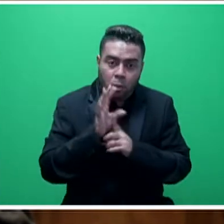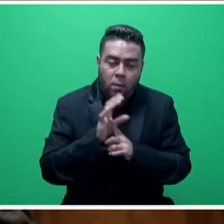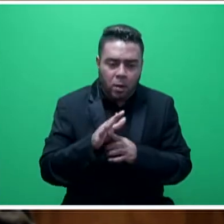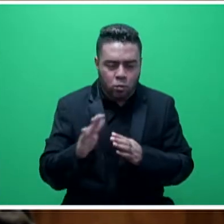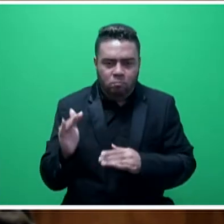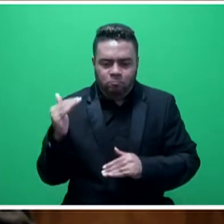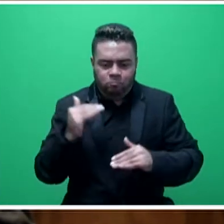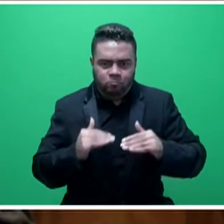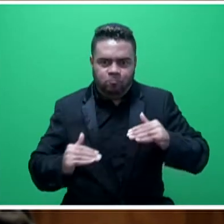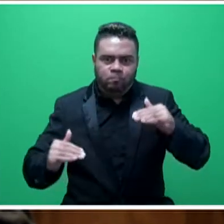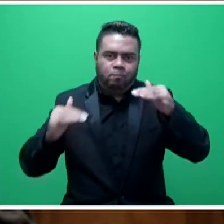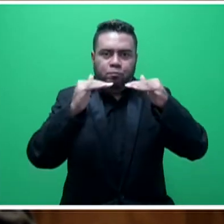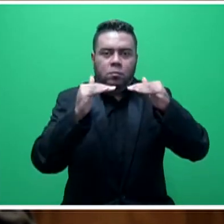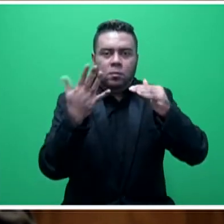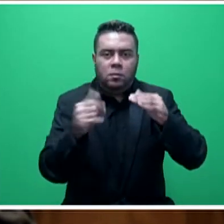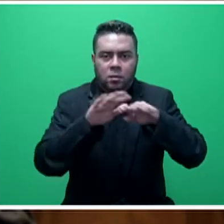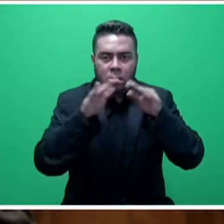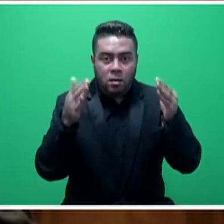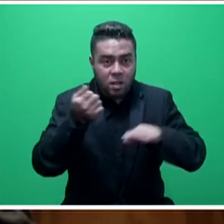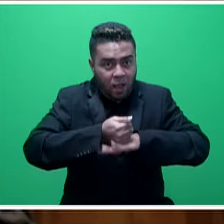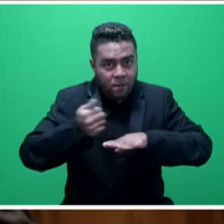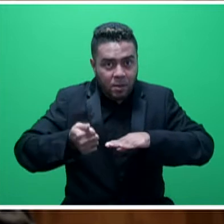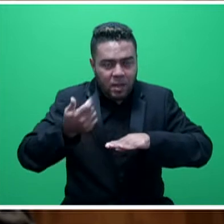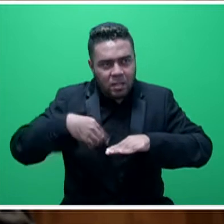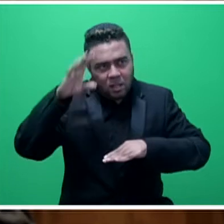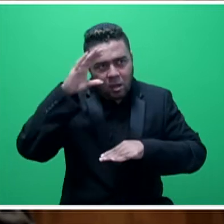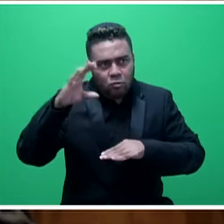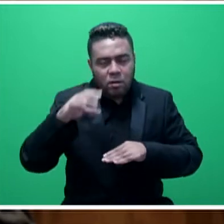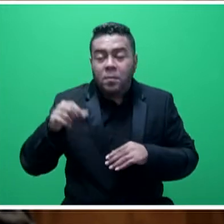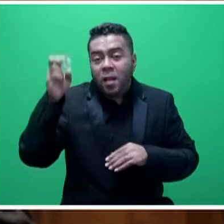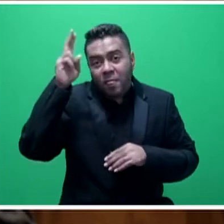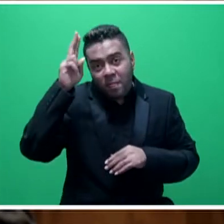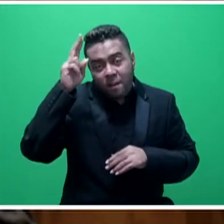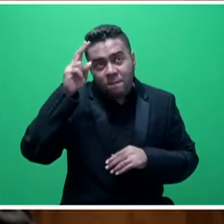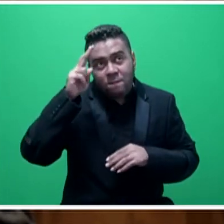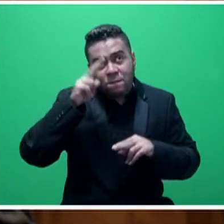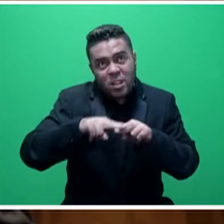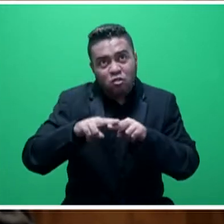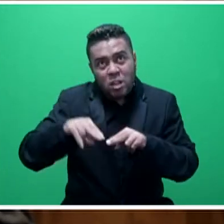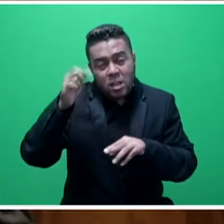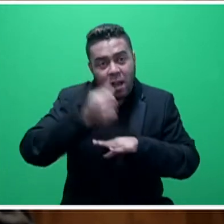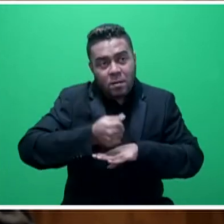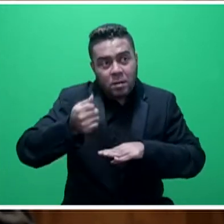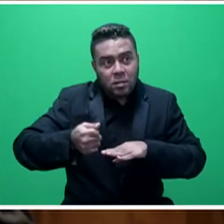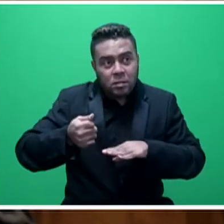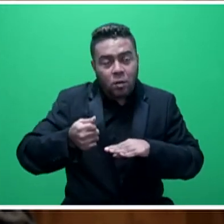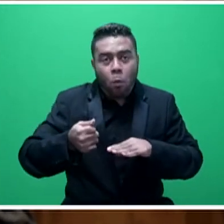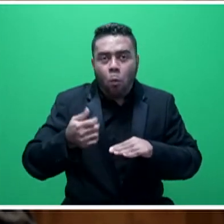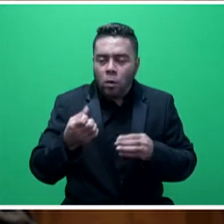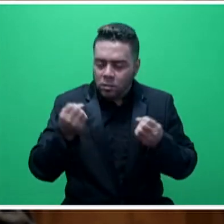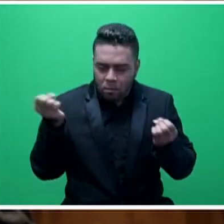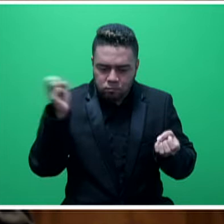world as a government and as a country. Mr. Speaker said, the Fijian government Facebook page, for example, was the flagship of